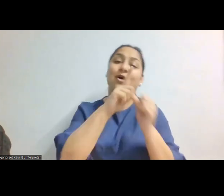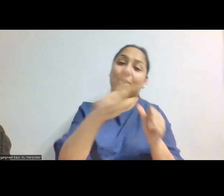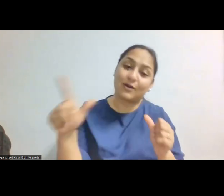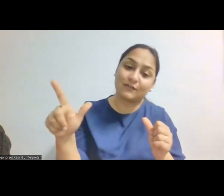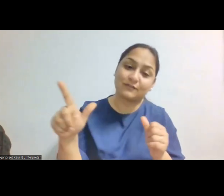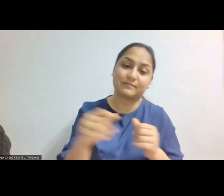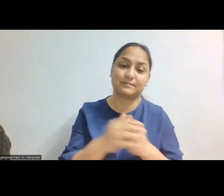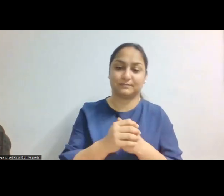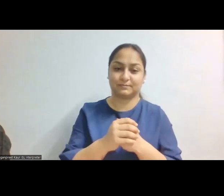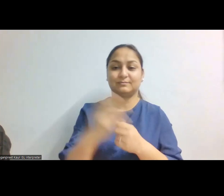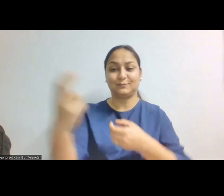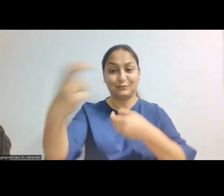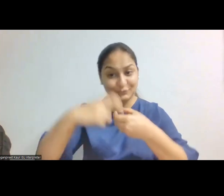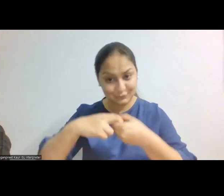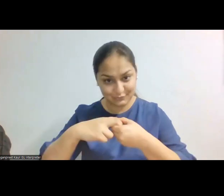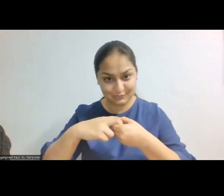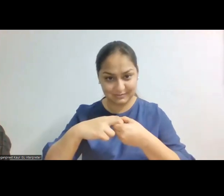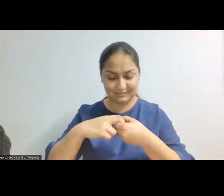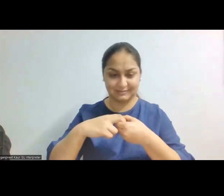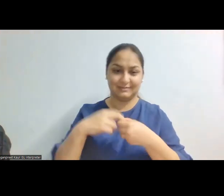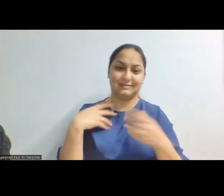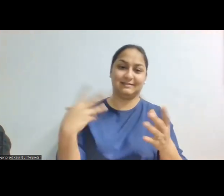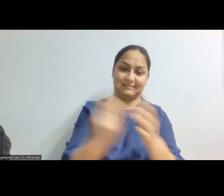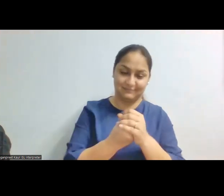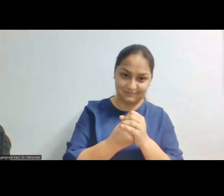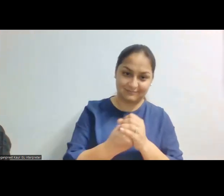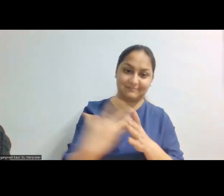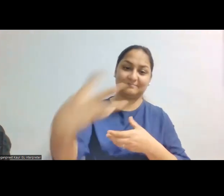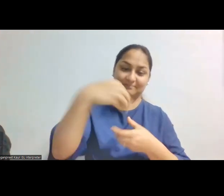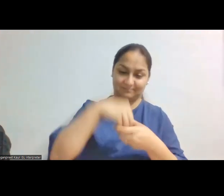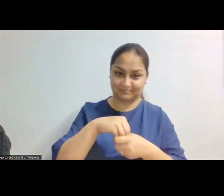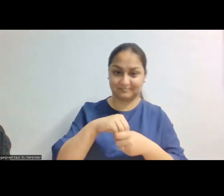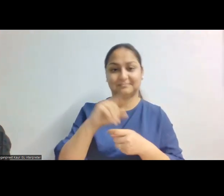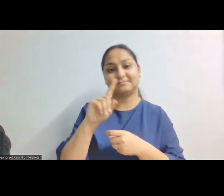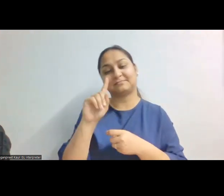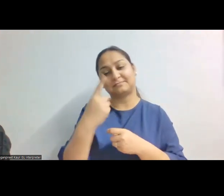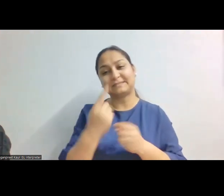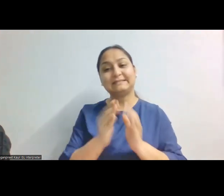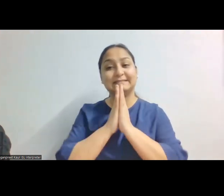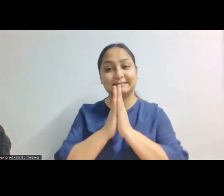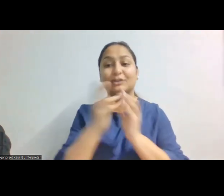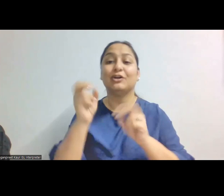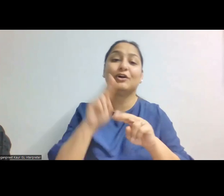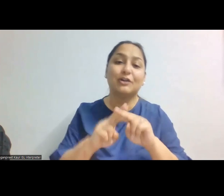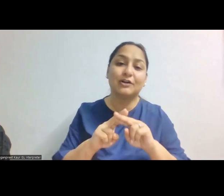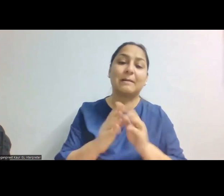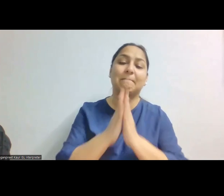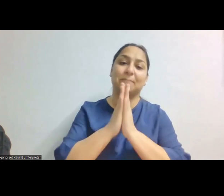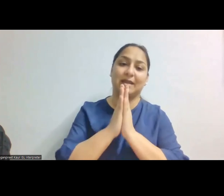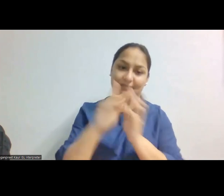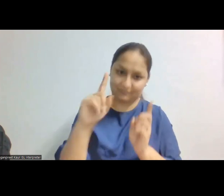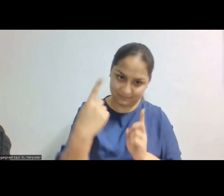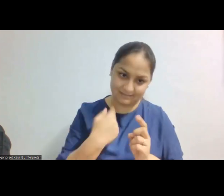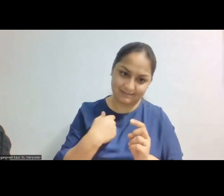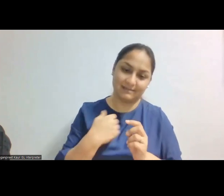to join us. Let us invoke the presence of the divine with a prayer. I